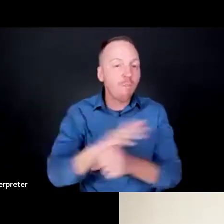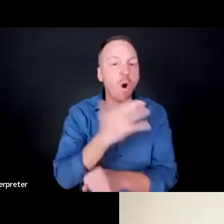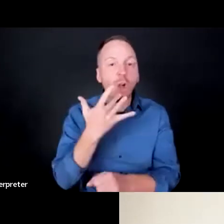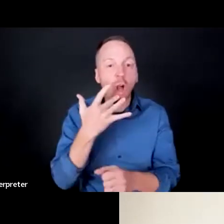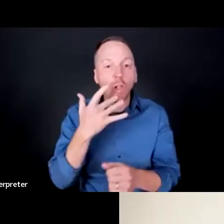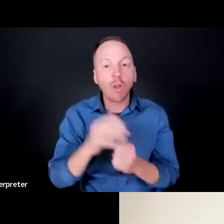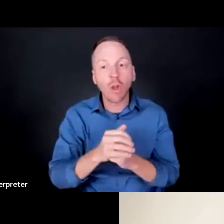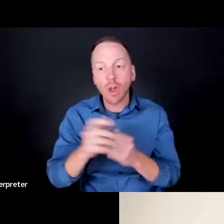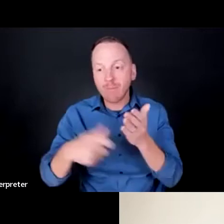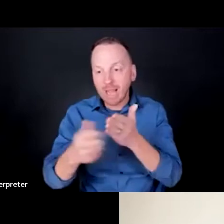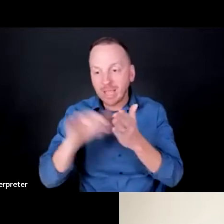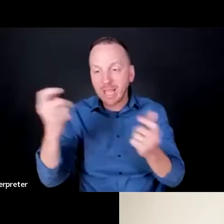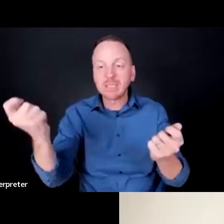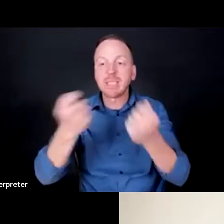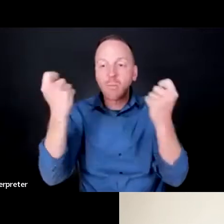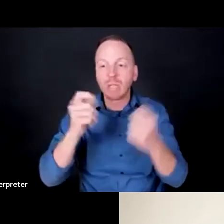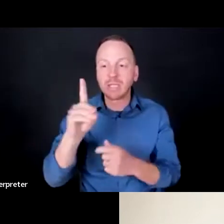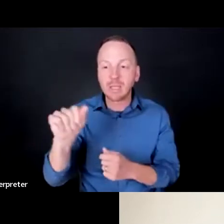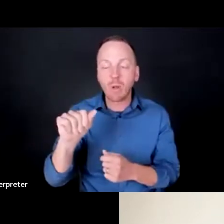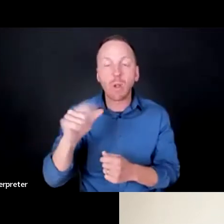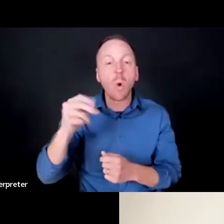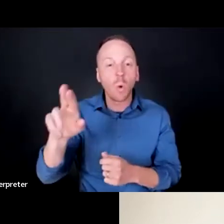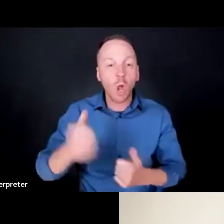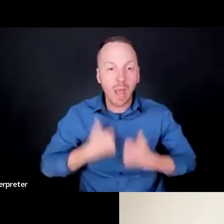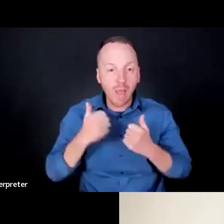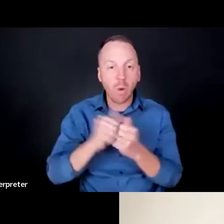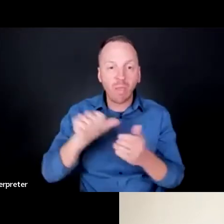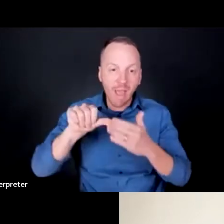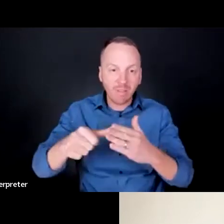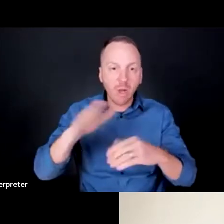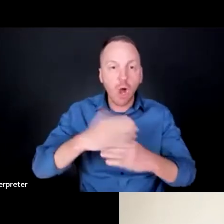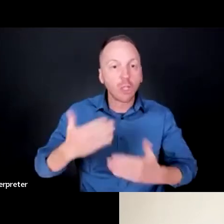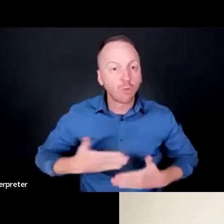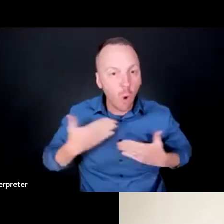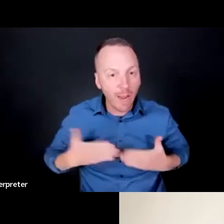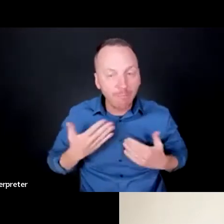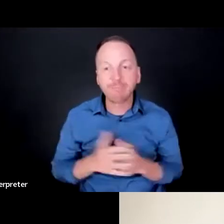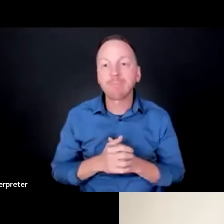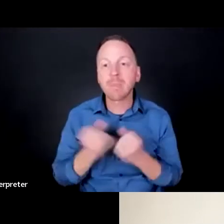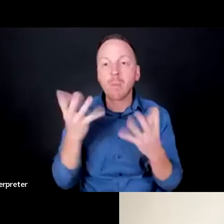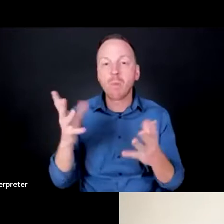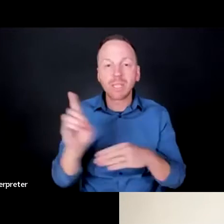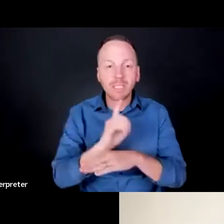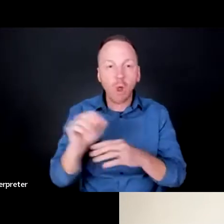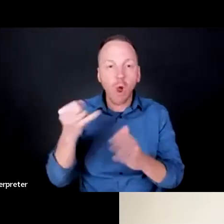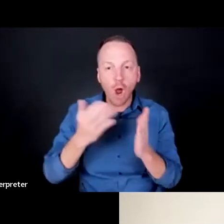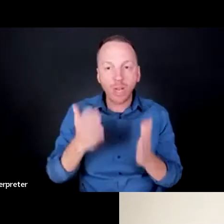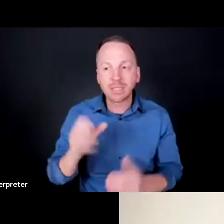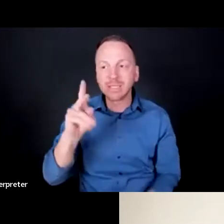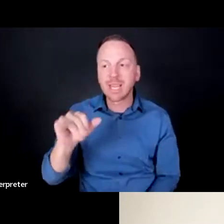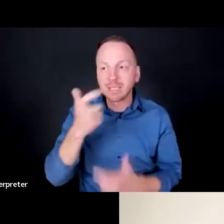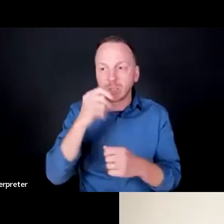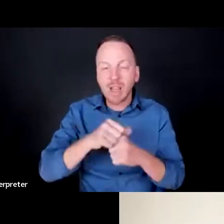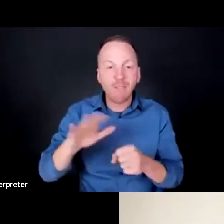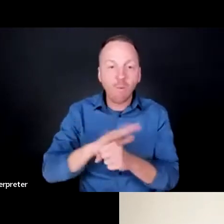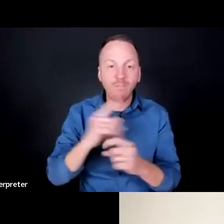and paste style zine that celebrates disabled queer life with an emphasis on joy. As a multidisciplinary artist, Sky is interested in